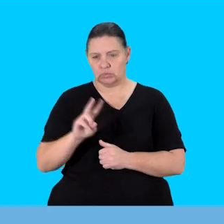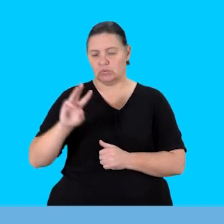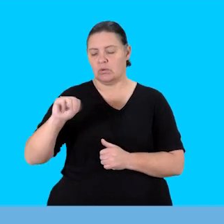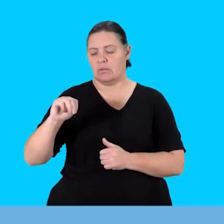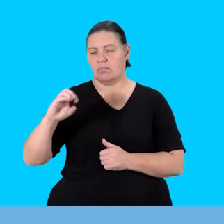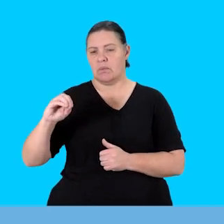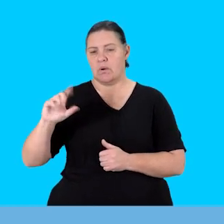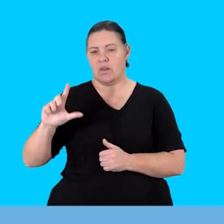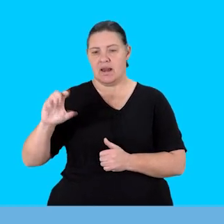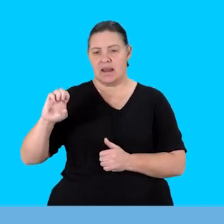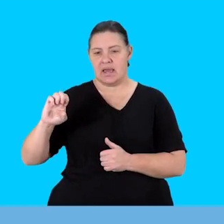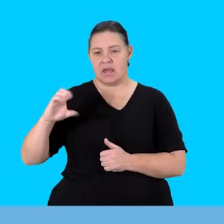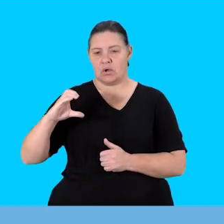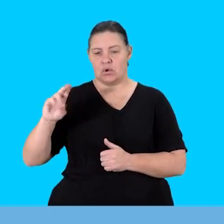form